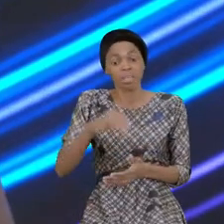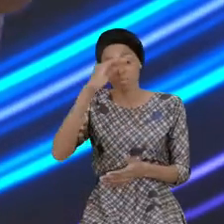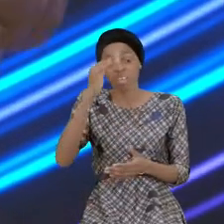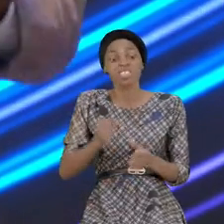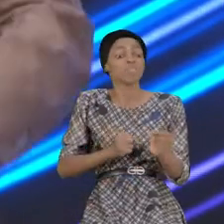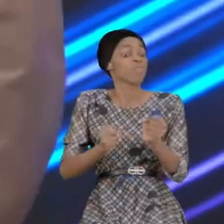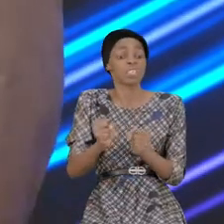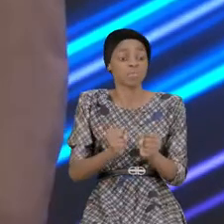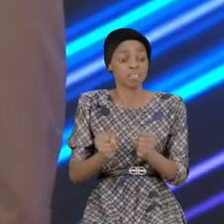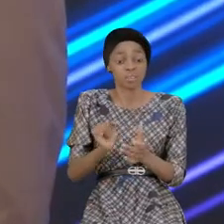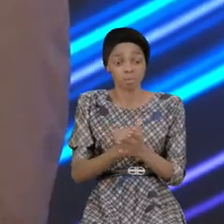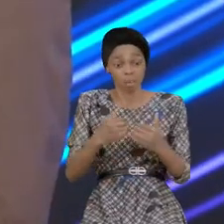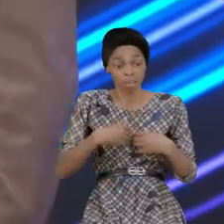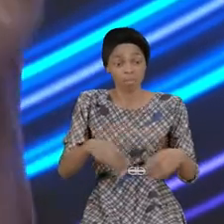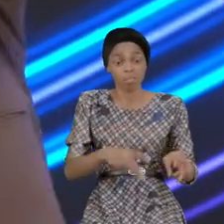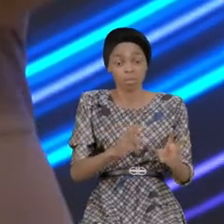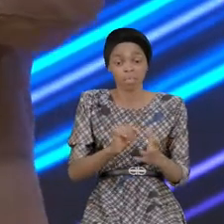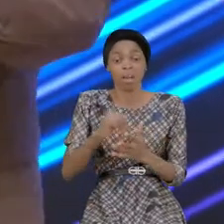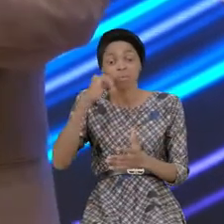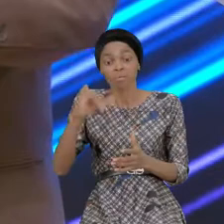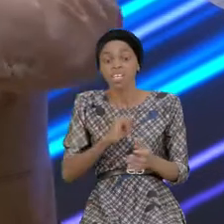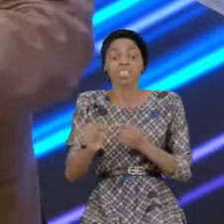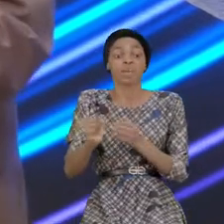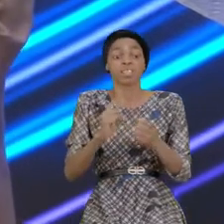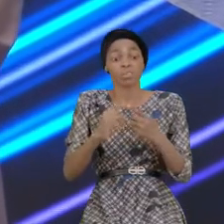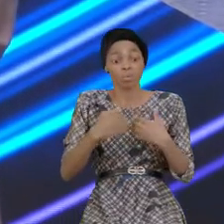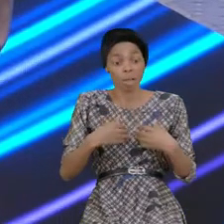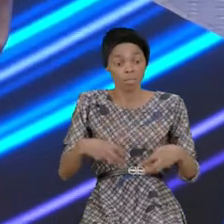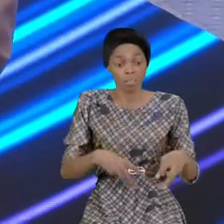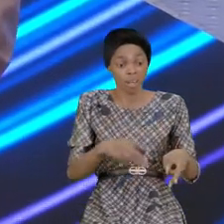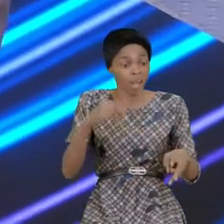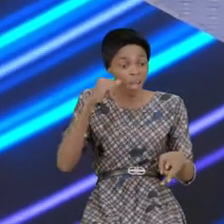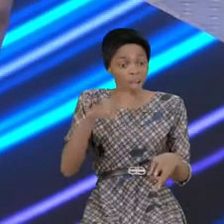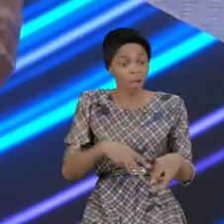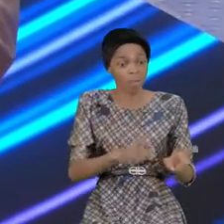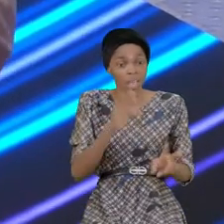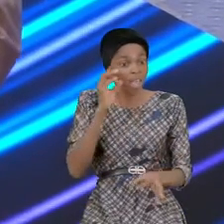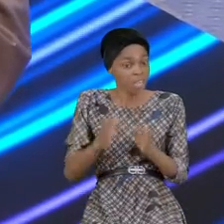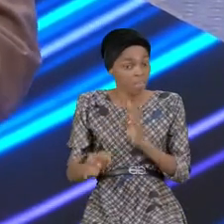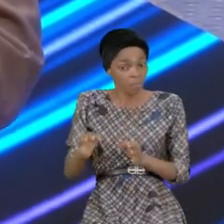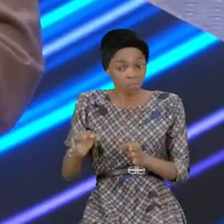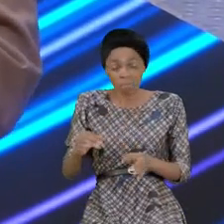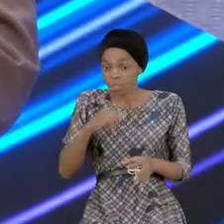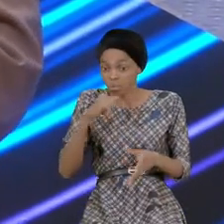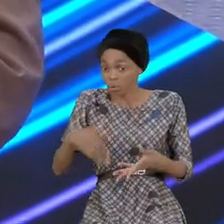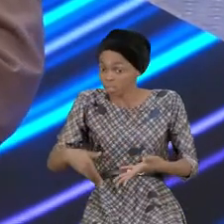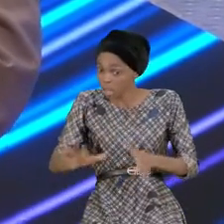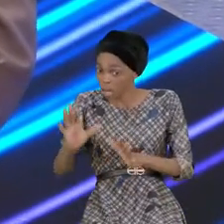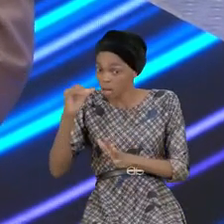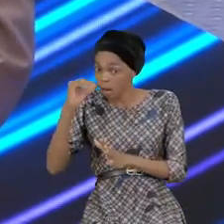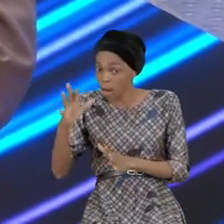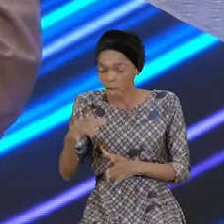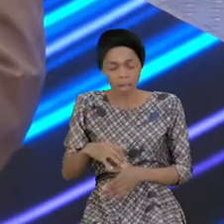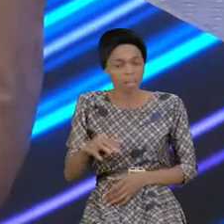way. The woman wants to have her way. And if she doesn't have her way, she'll bring the roof of the